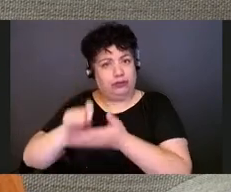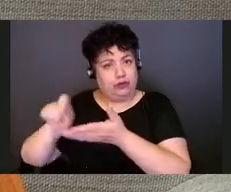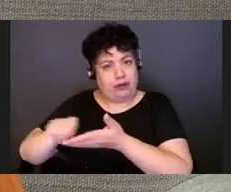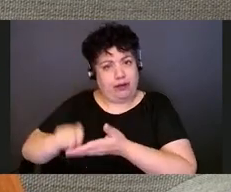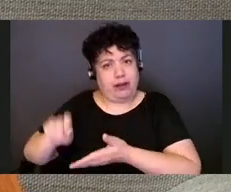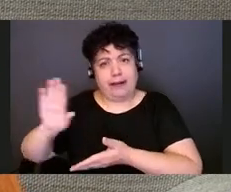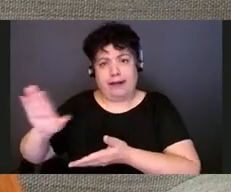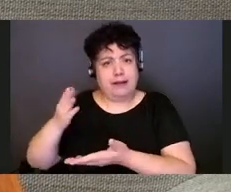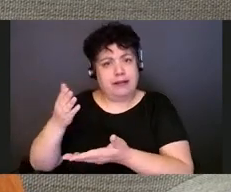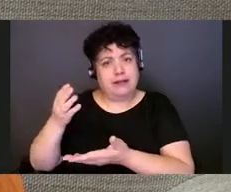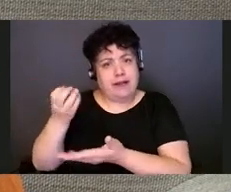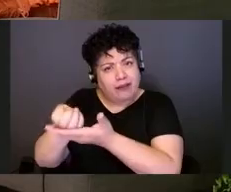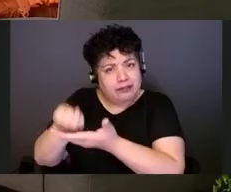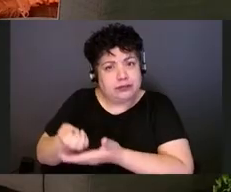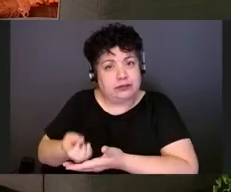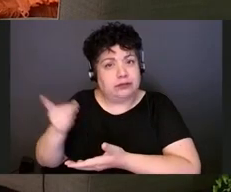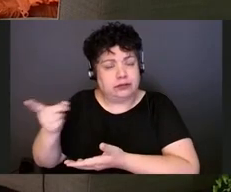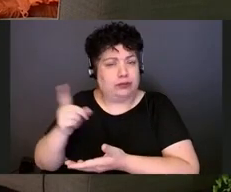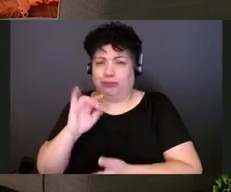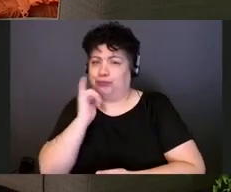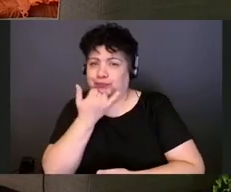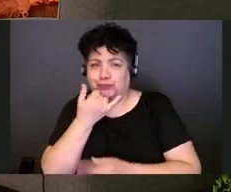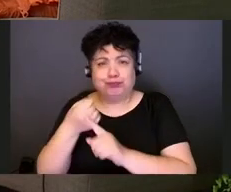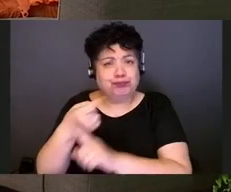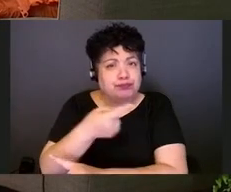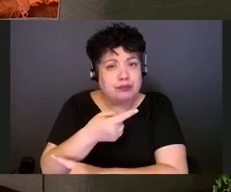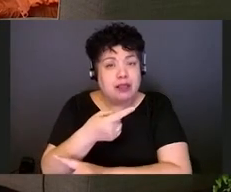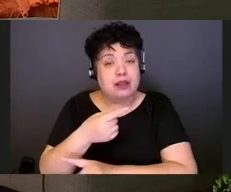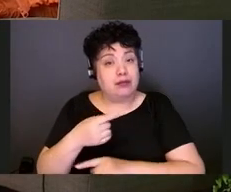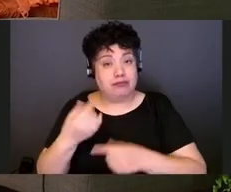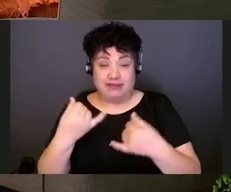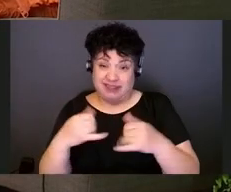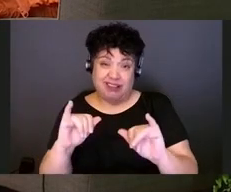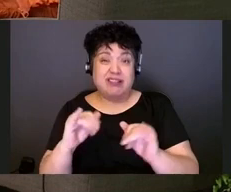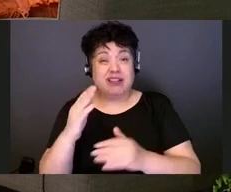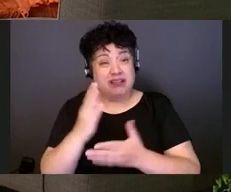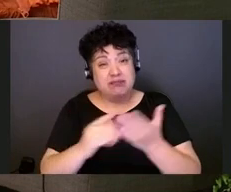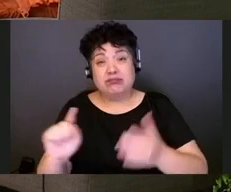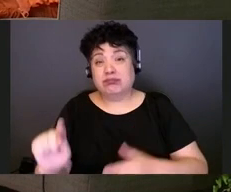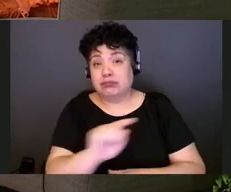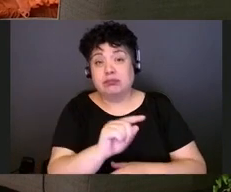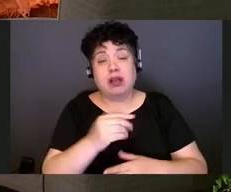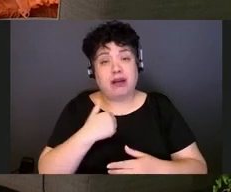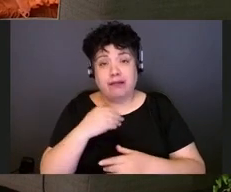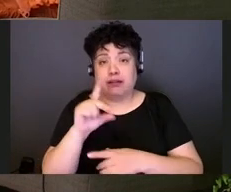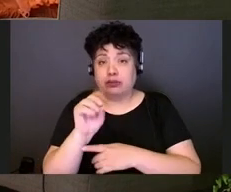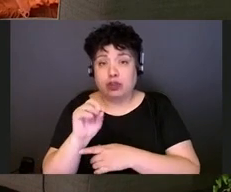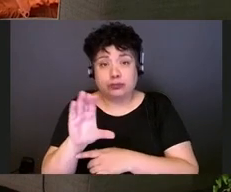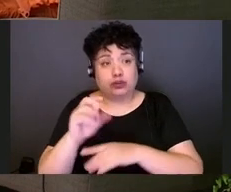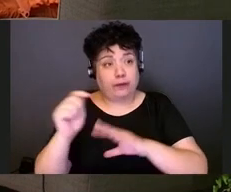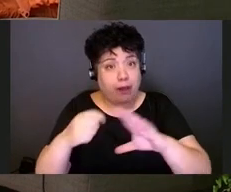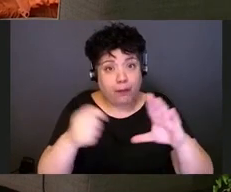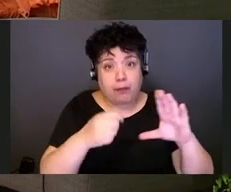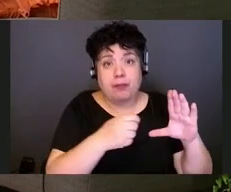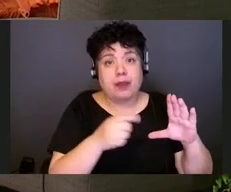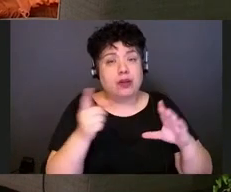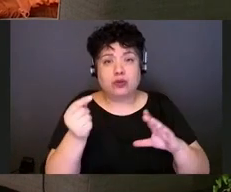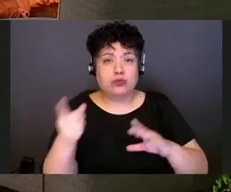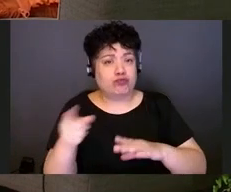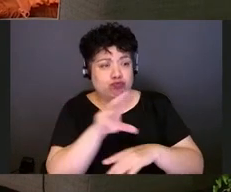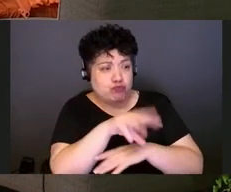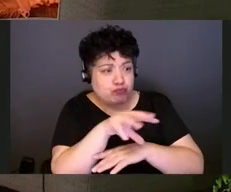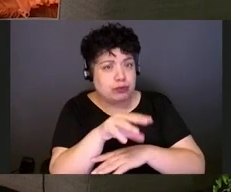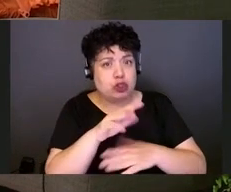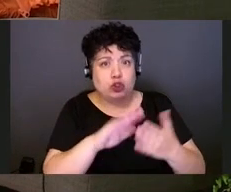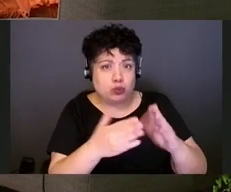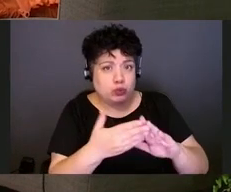kind of harm still occurs when folks make documentaries about people's communities that they